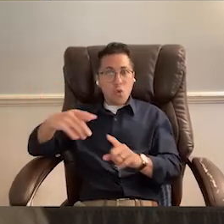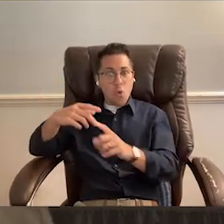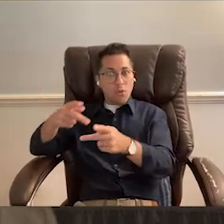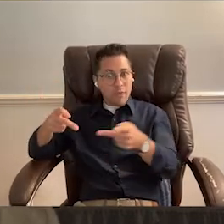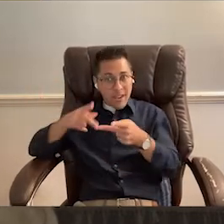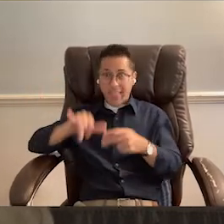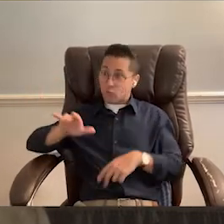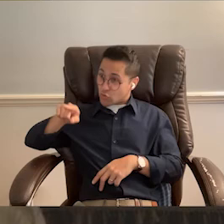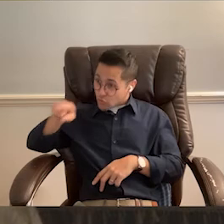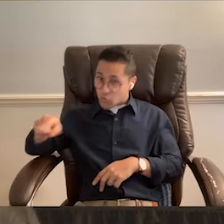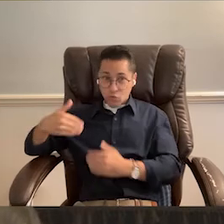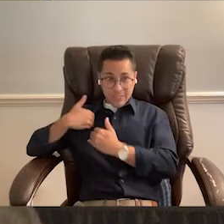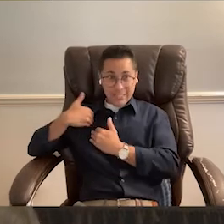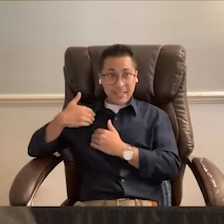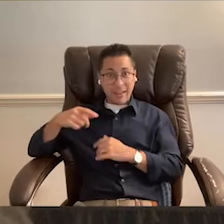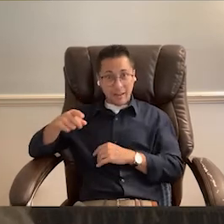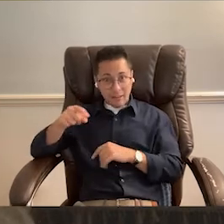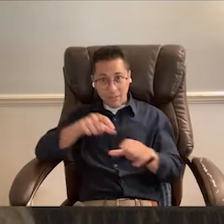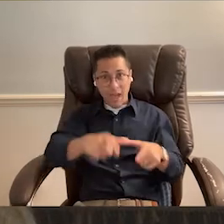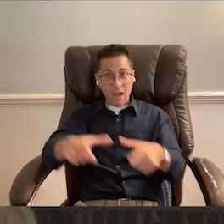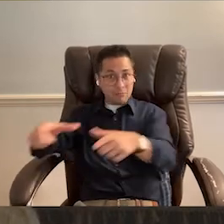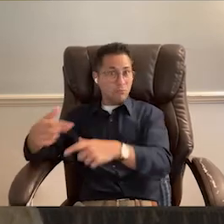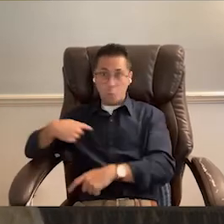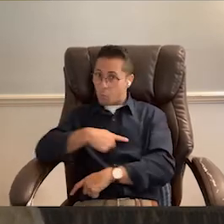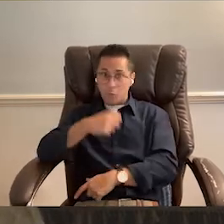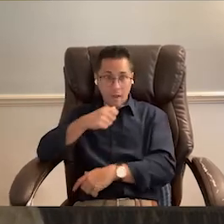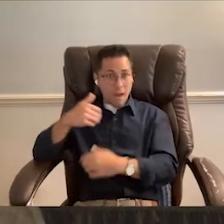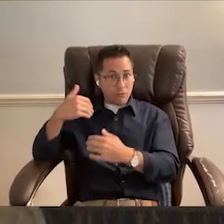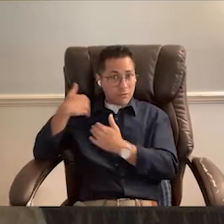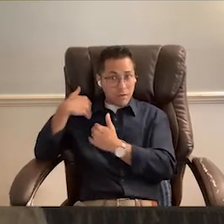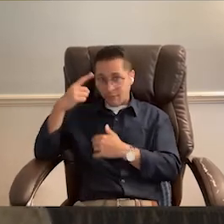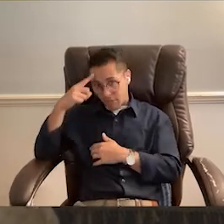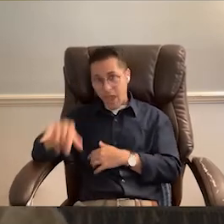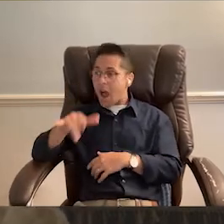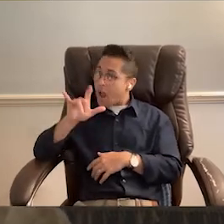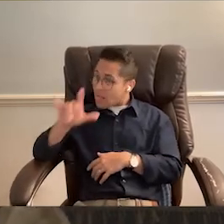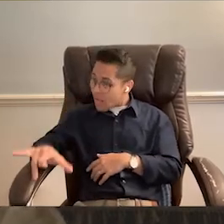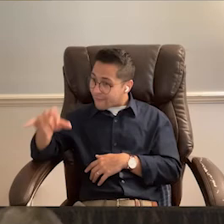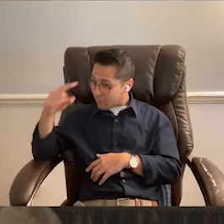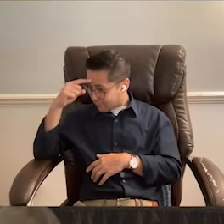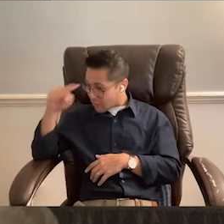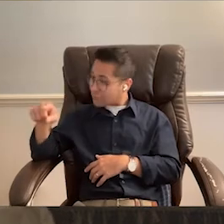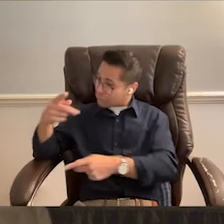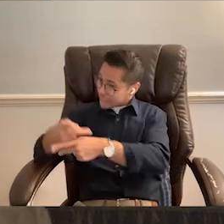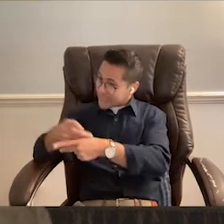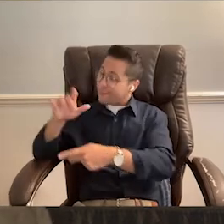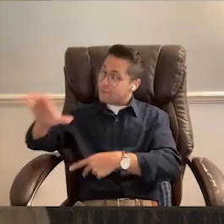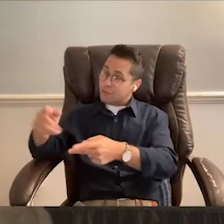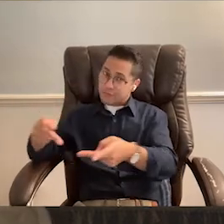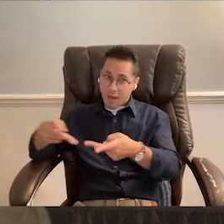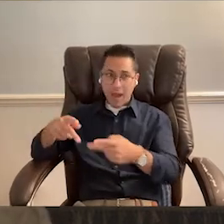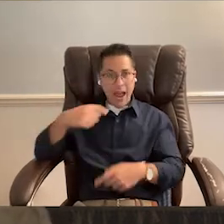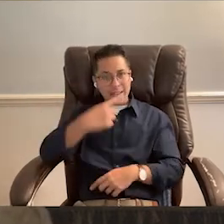into a positive. Turn it into a positive. These are your spots. I These are told her what that. you That's take what I'm care doing. of. Yes, You it's- take care of these spots. Yeah. We're